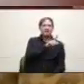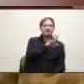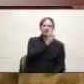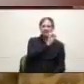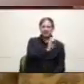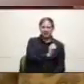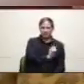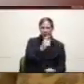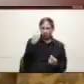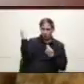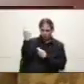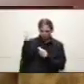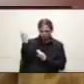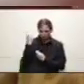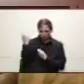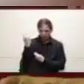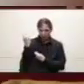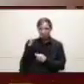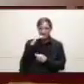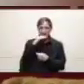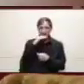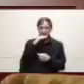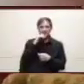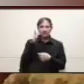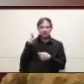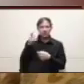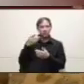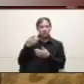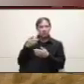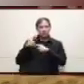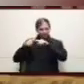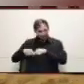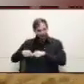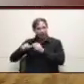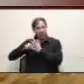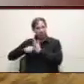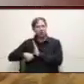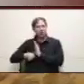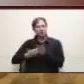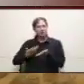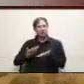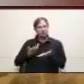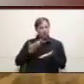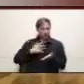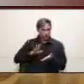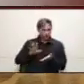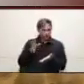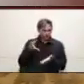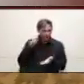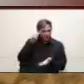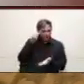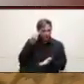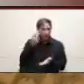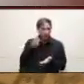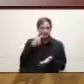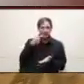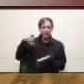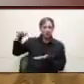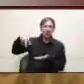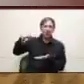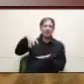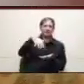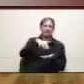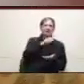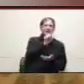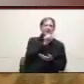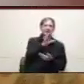which means that you are possibly quite grant dependent. So I wanted to find that out. And I did hear that your collection rate is at 65%